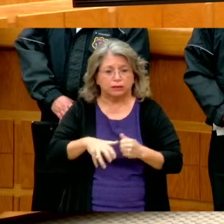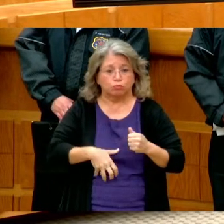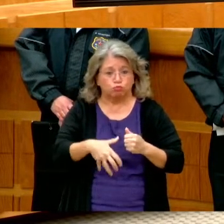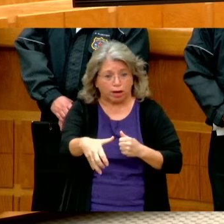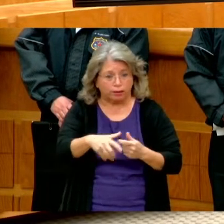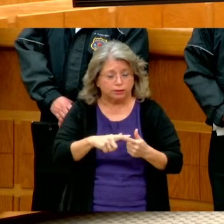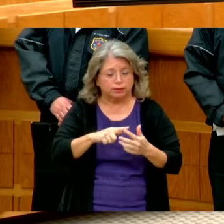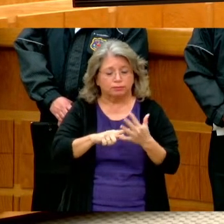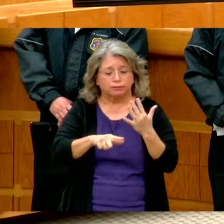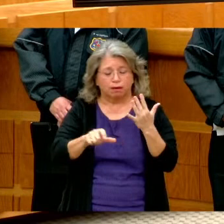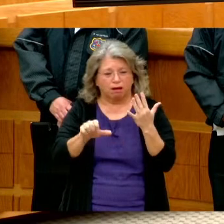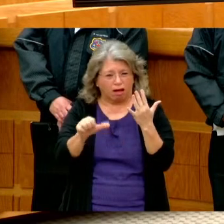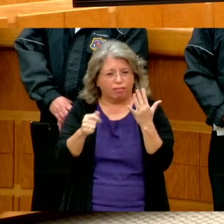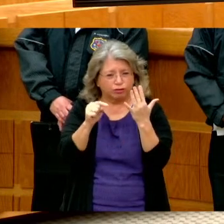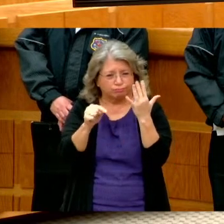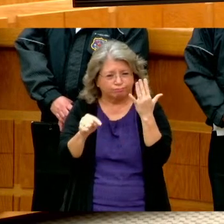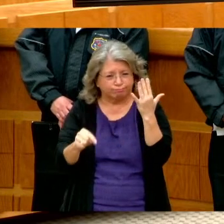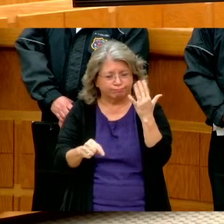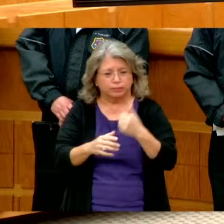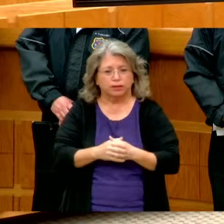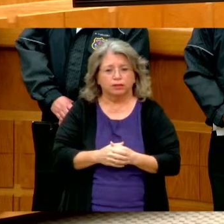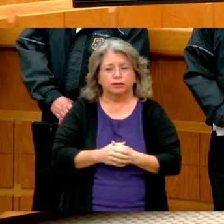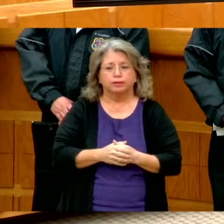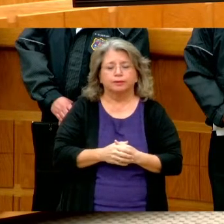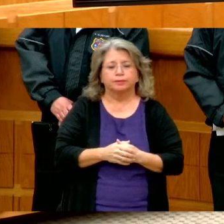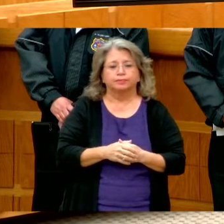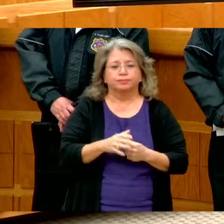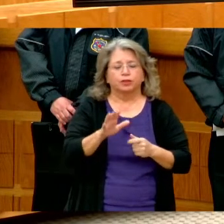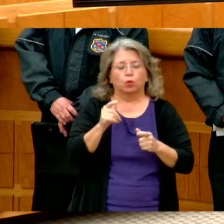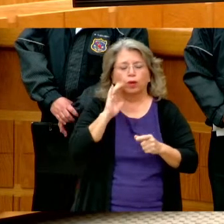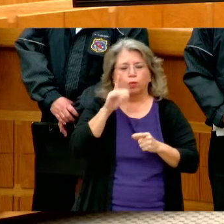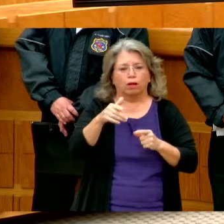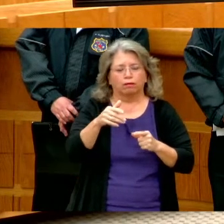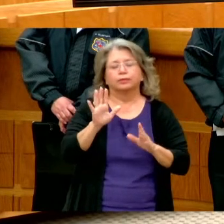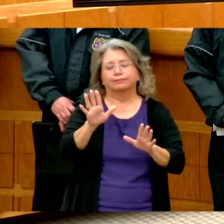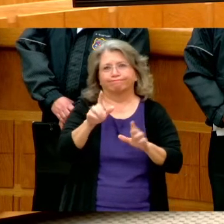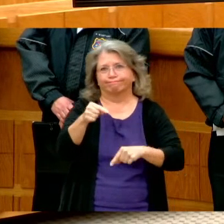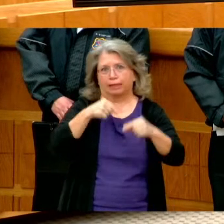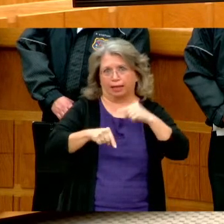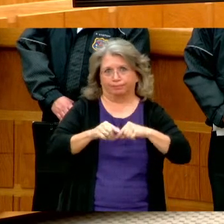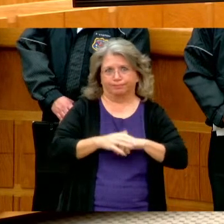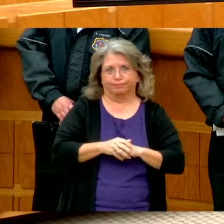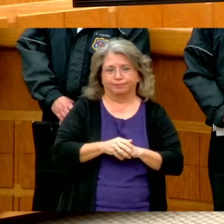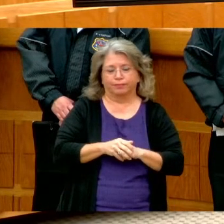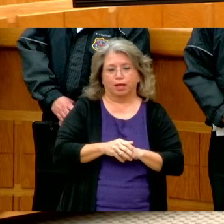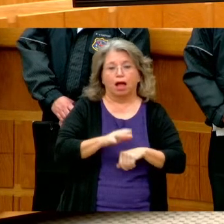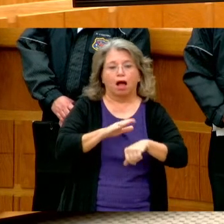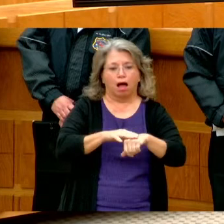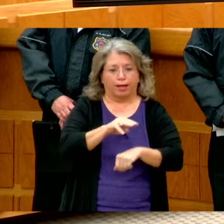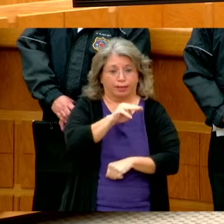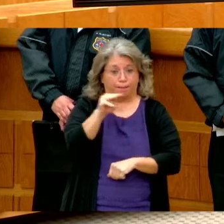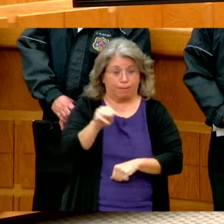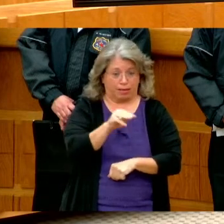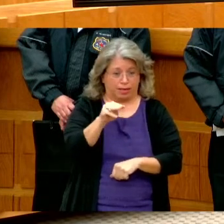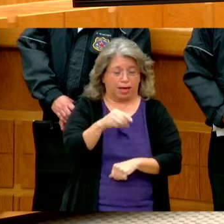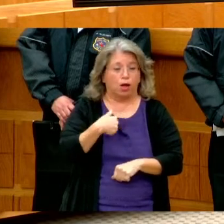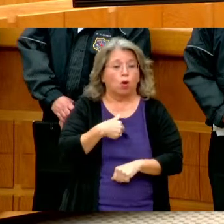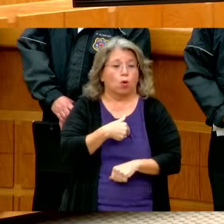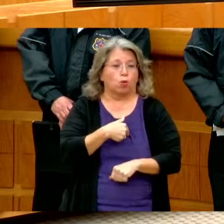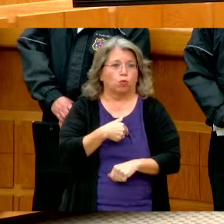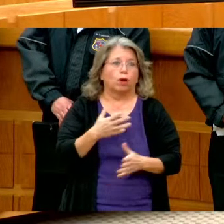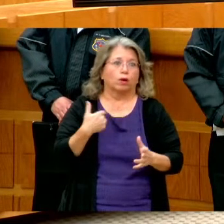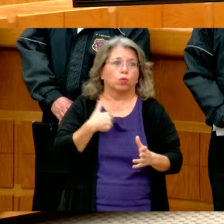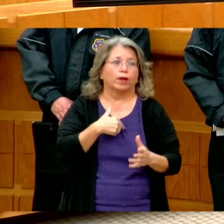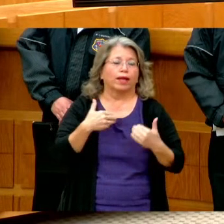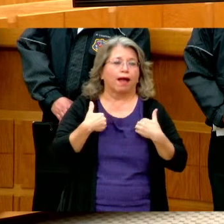the capacity on Monday, well, let me back up. We have the capacity to deliver 1,000 vaccines per day.